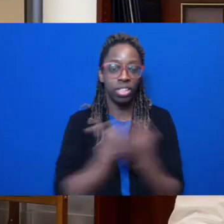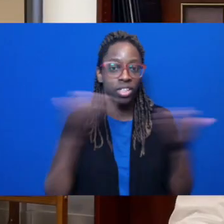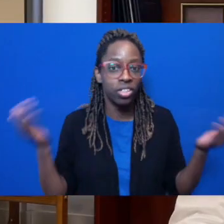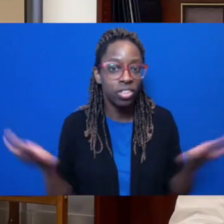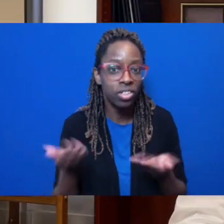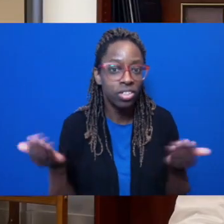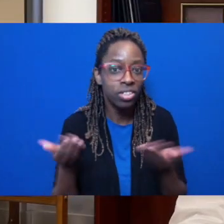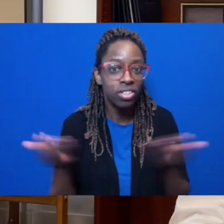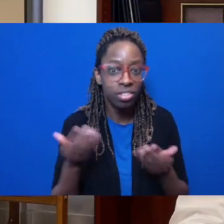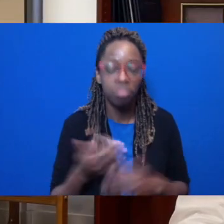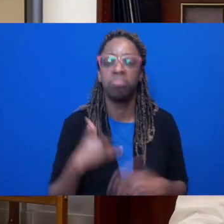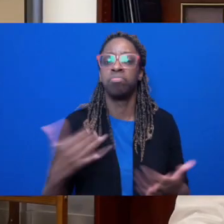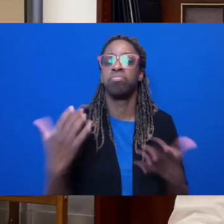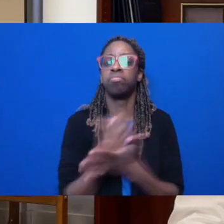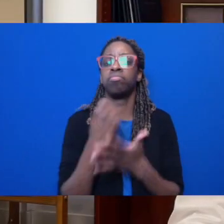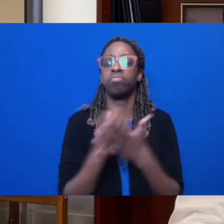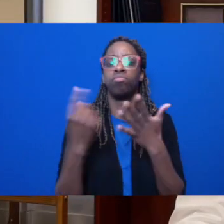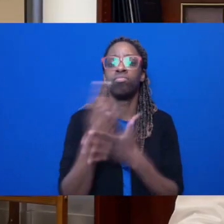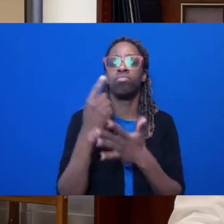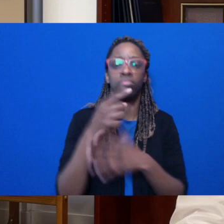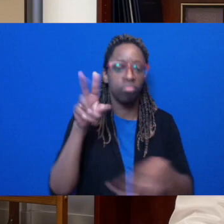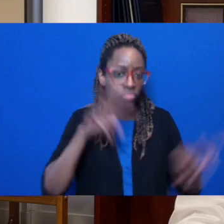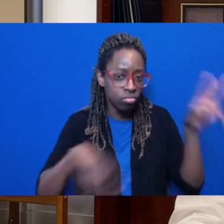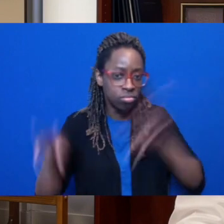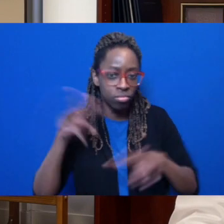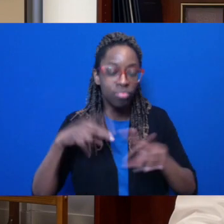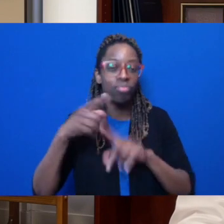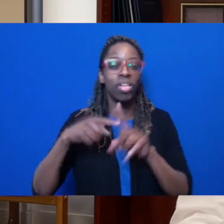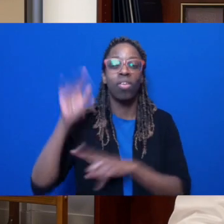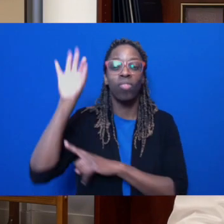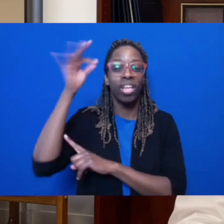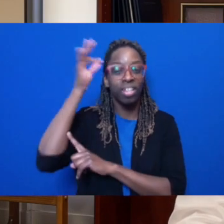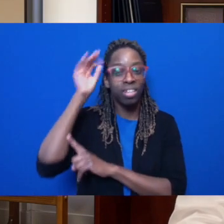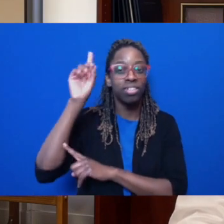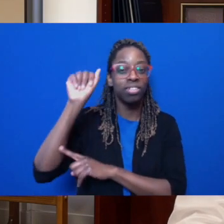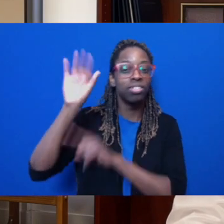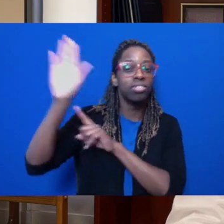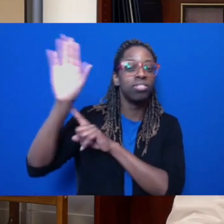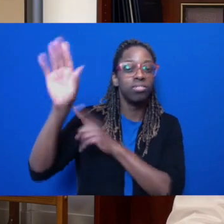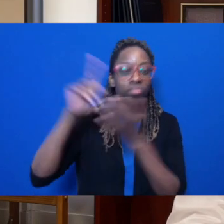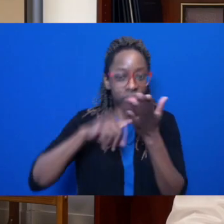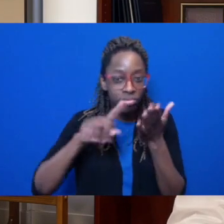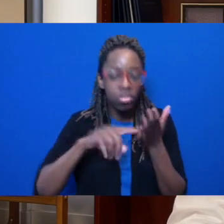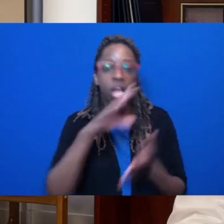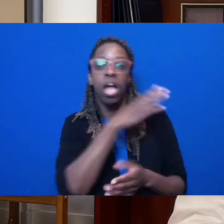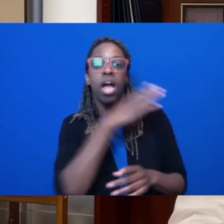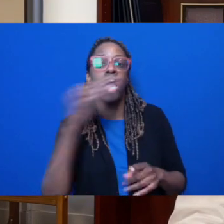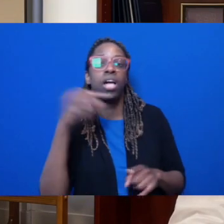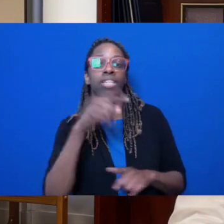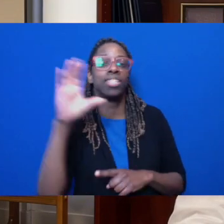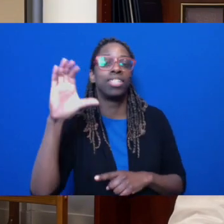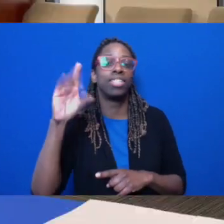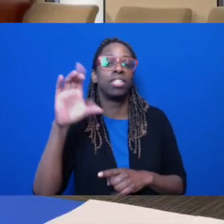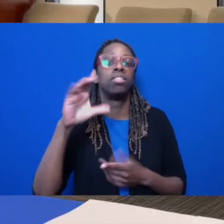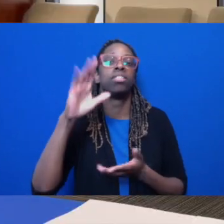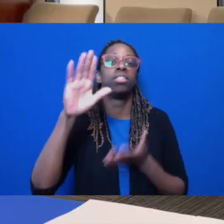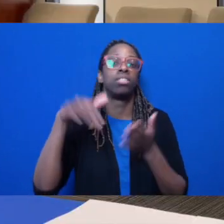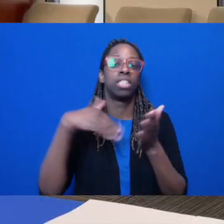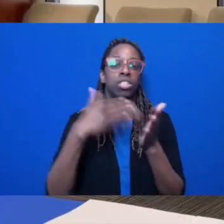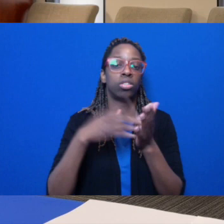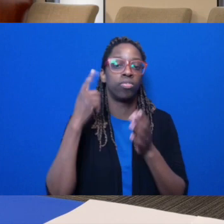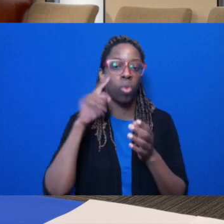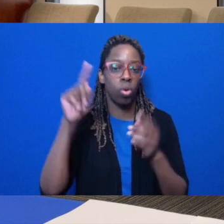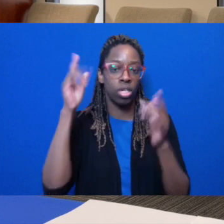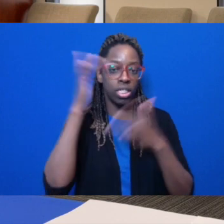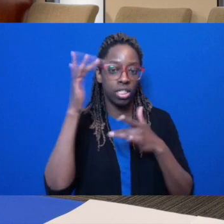firmly believe that this is the end, beginning of the end of the pandemic. And I want to share some information with you all about how it's going and a little bit